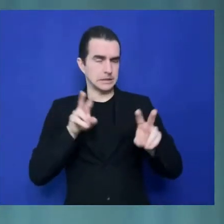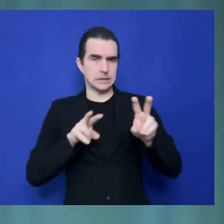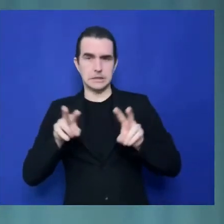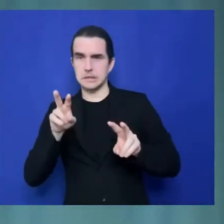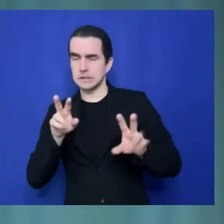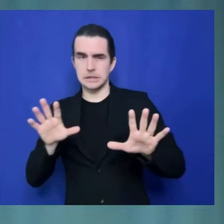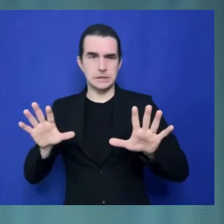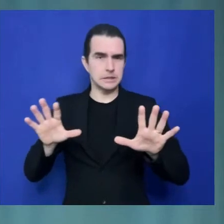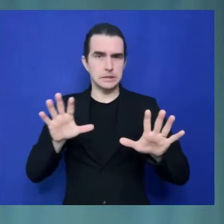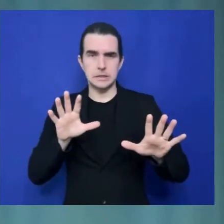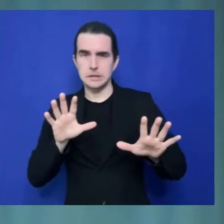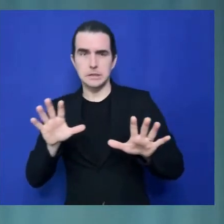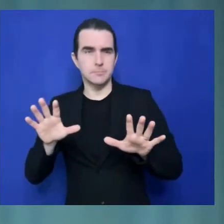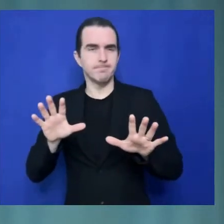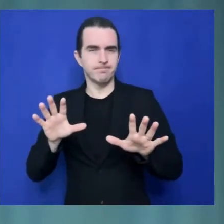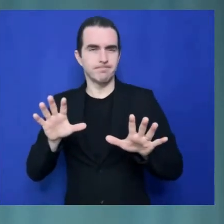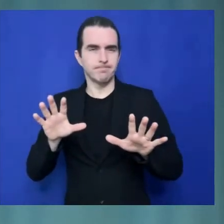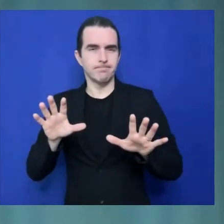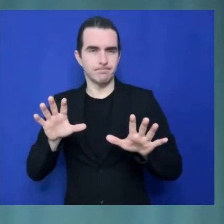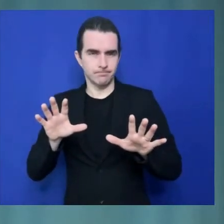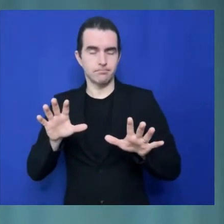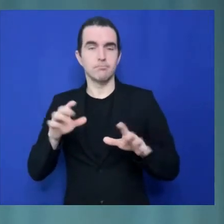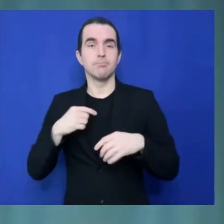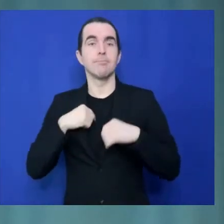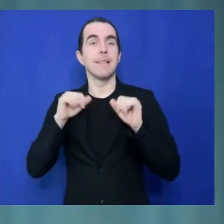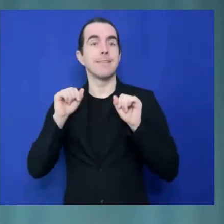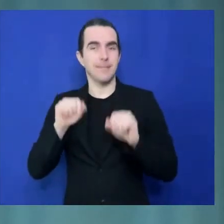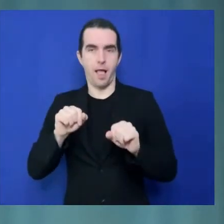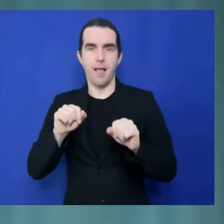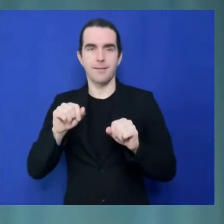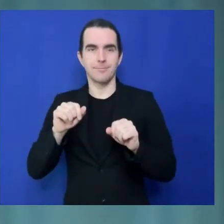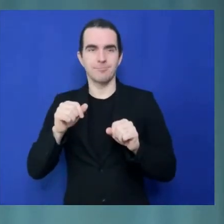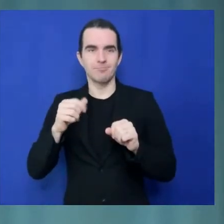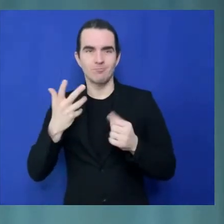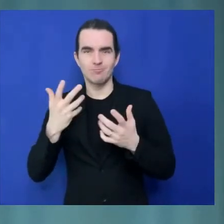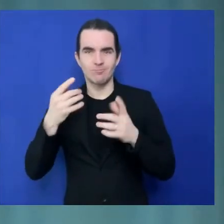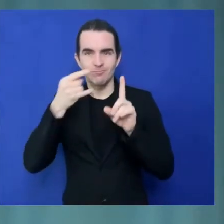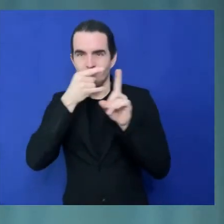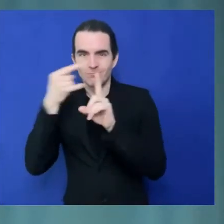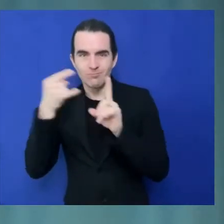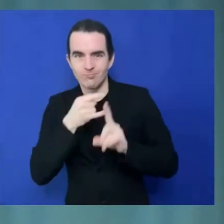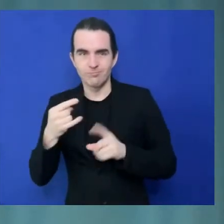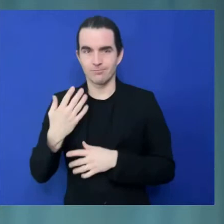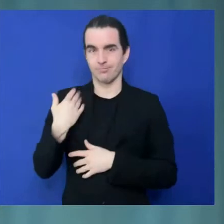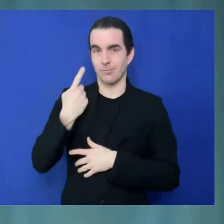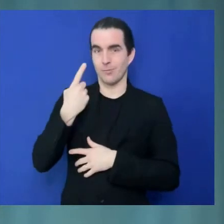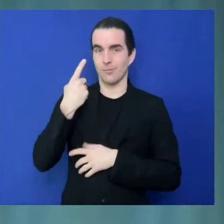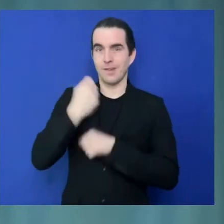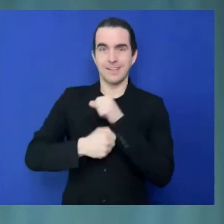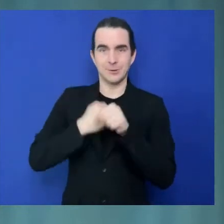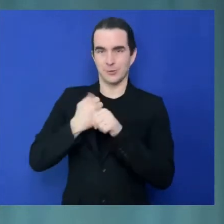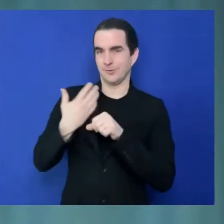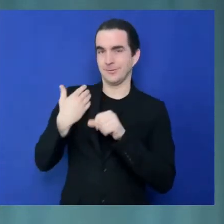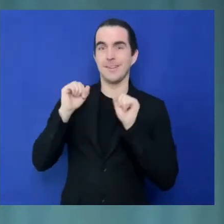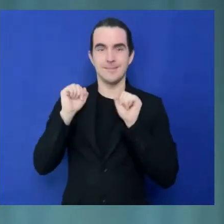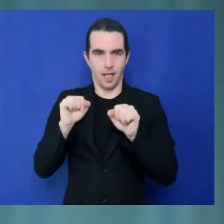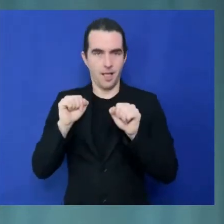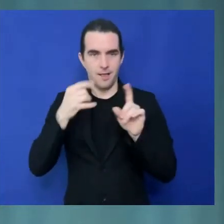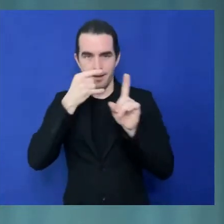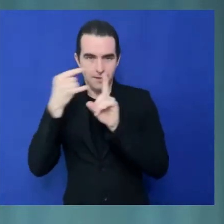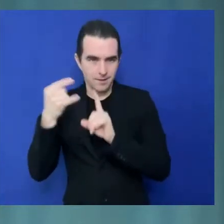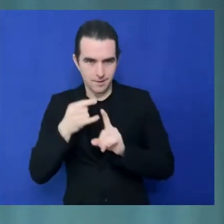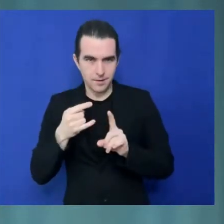flesh. We can only hope and pray that this indicates at least the start